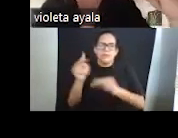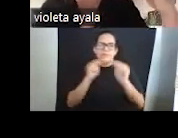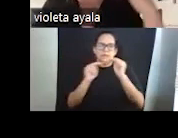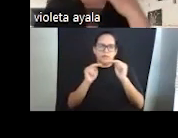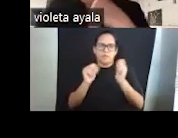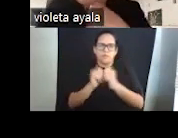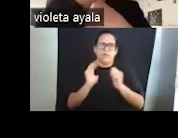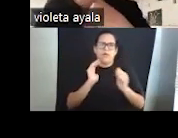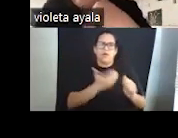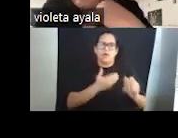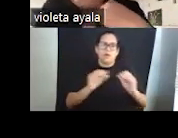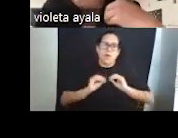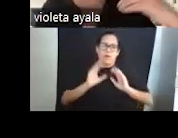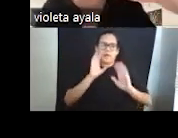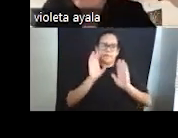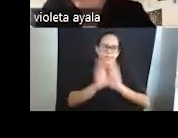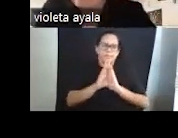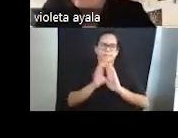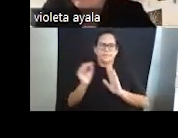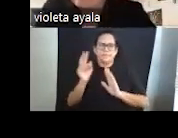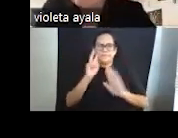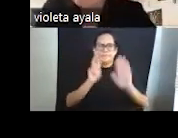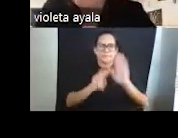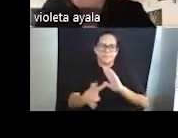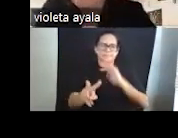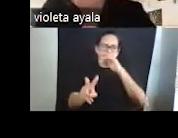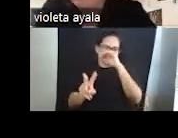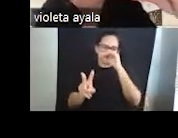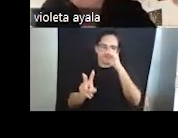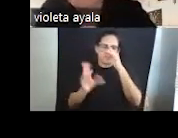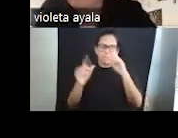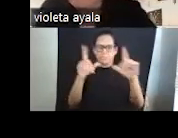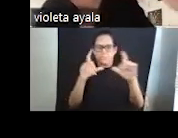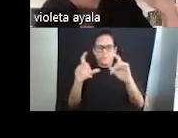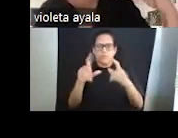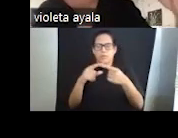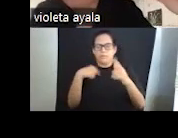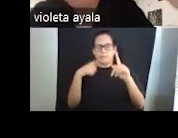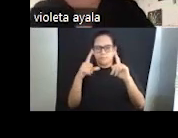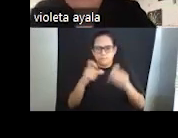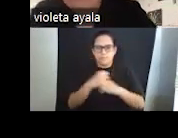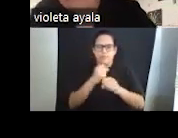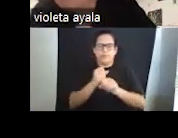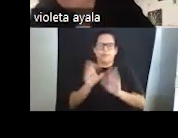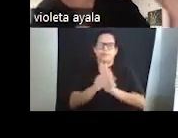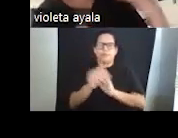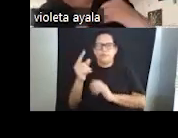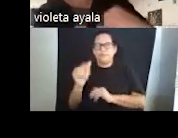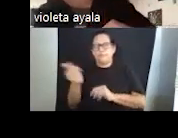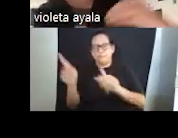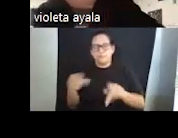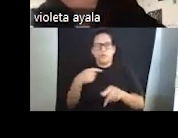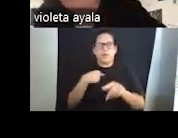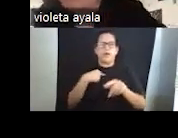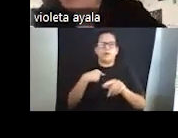with our own images, and they look, and photographers, when I take a photo, when I make a film of somebody else, I